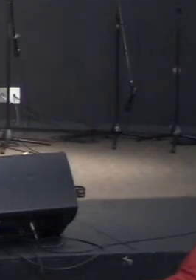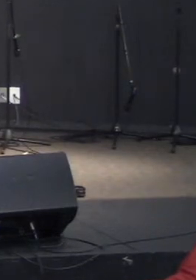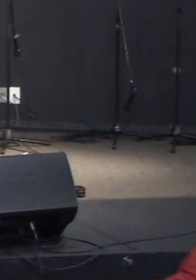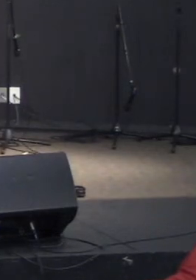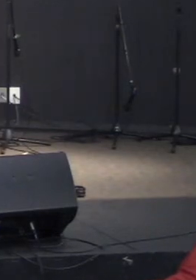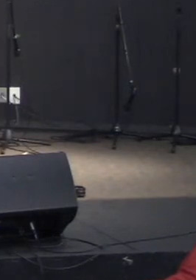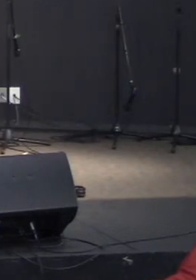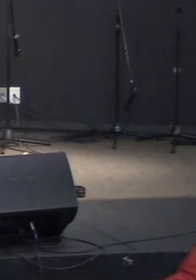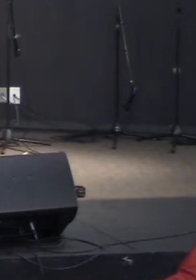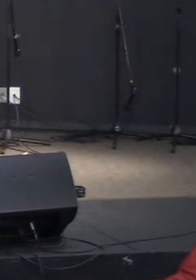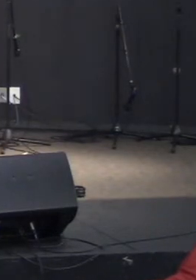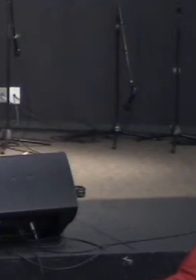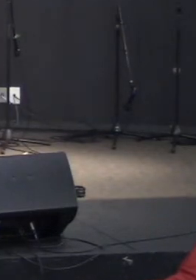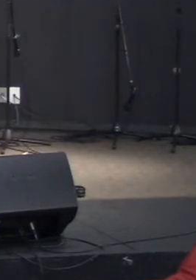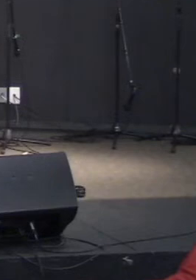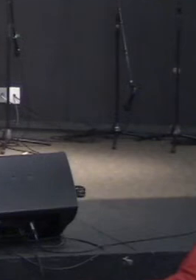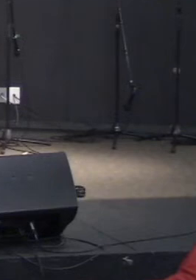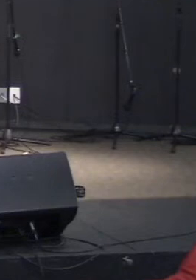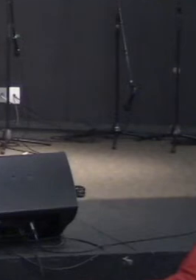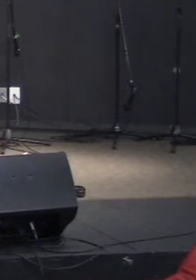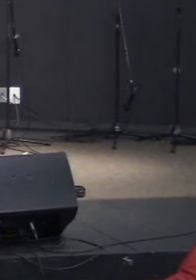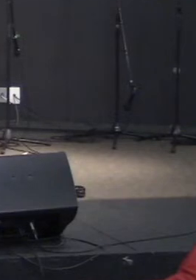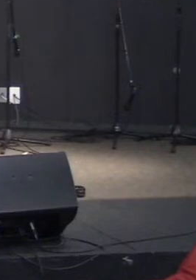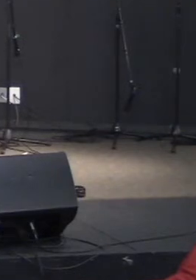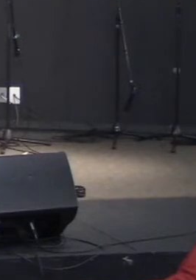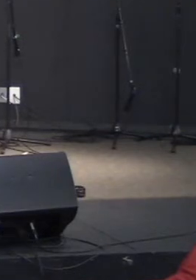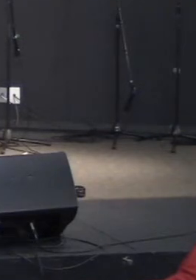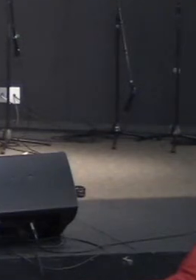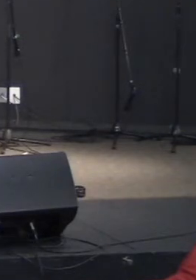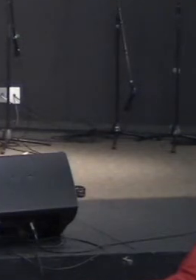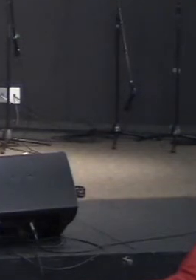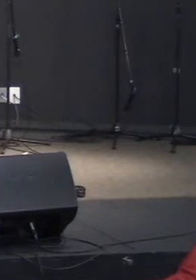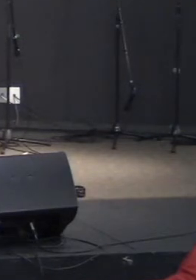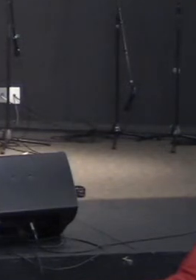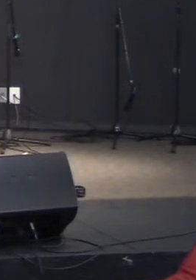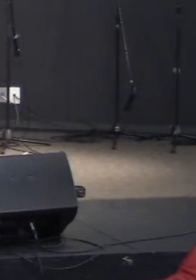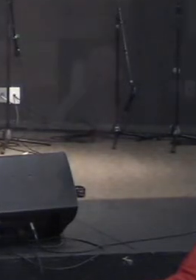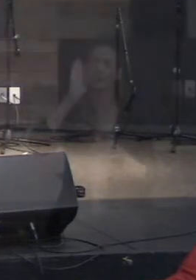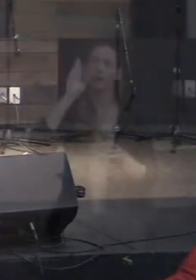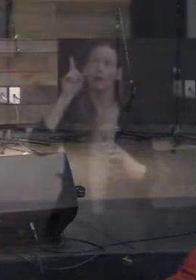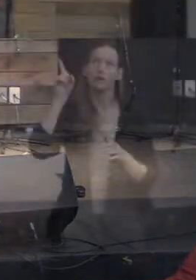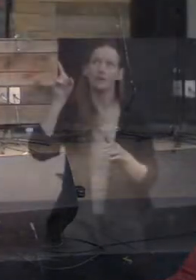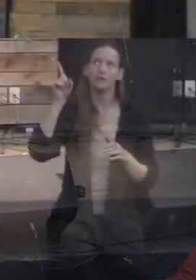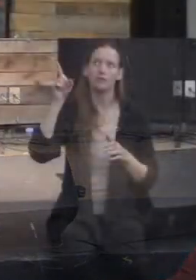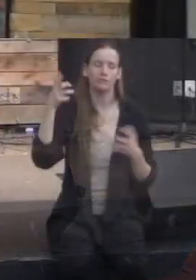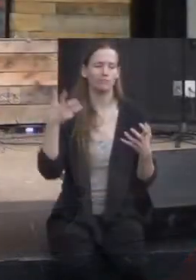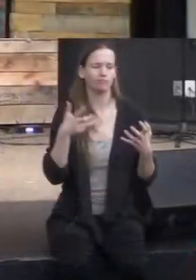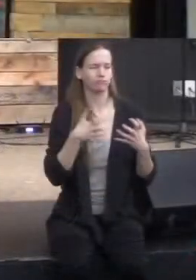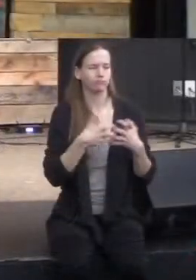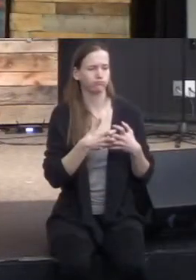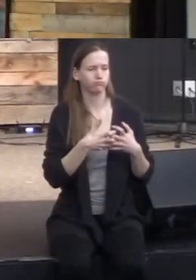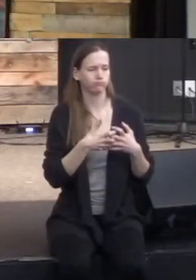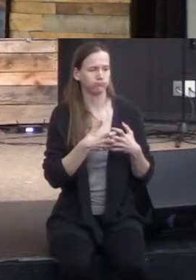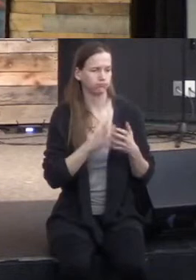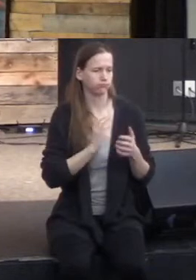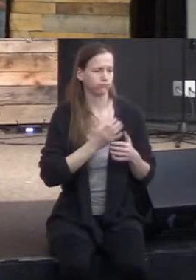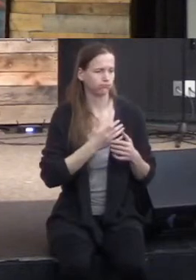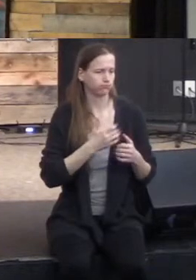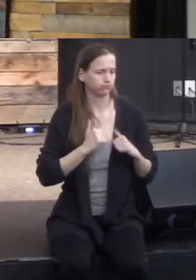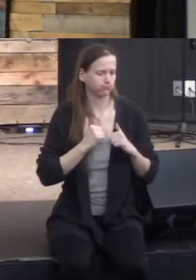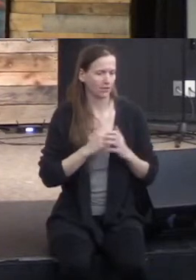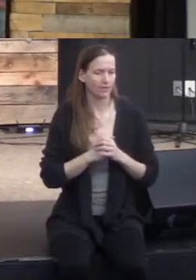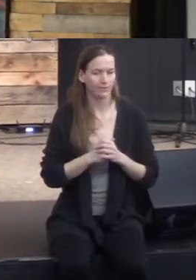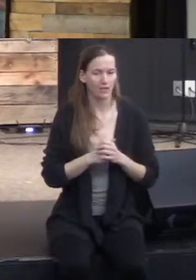things? You know, because vision, you know, is we kind of think of vision as the end result. This is the product